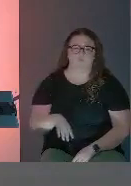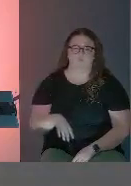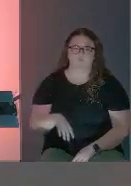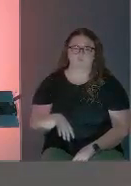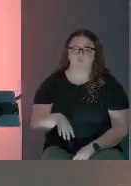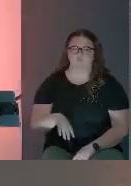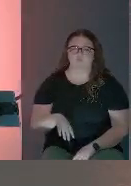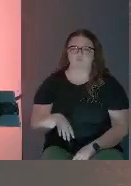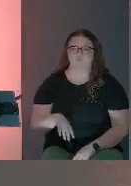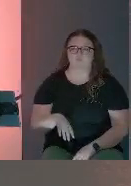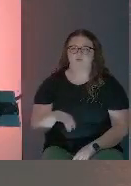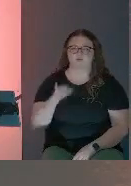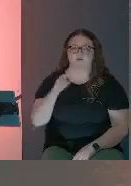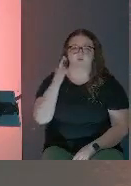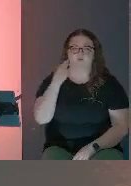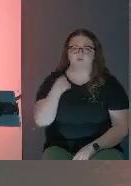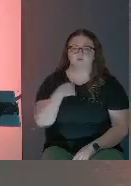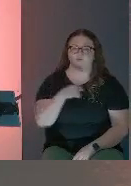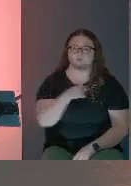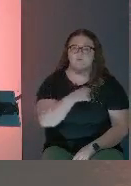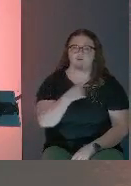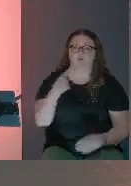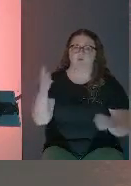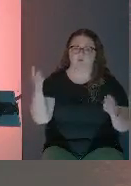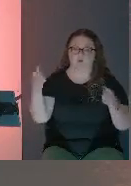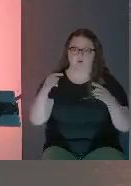he brings us together so that we can